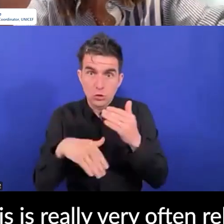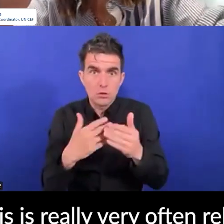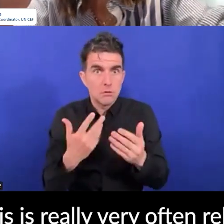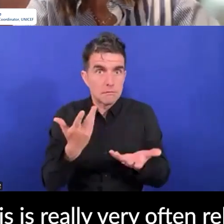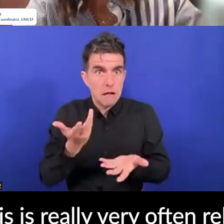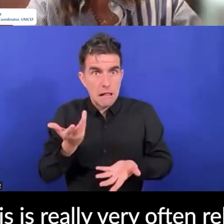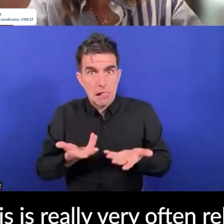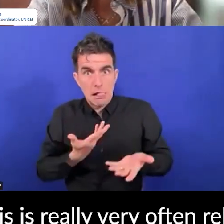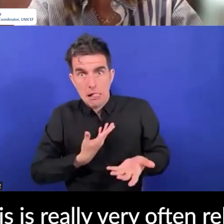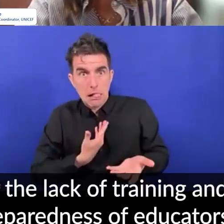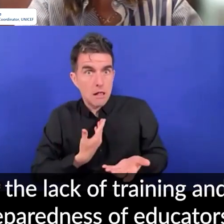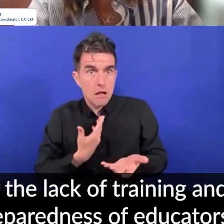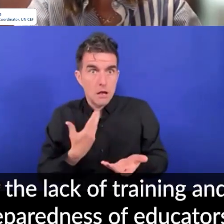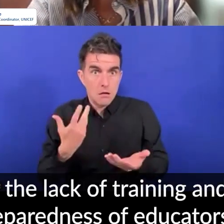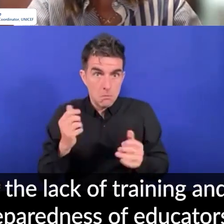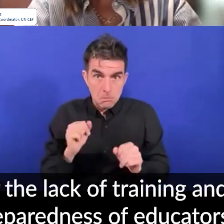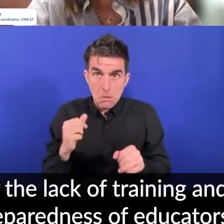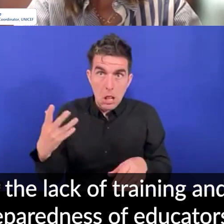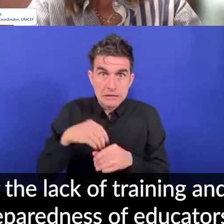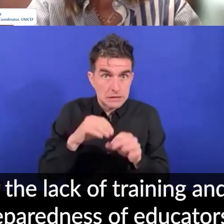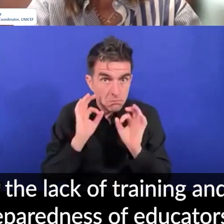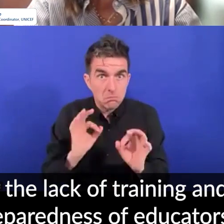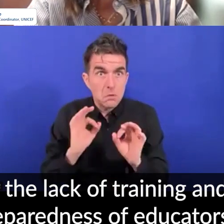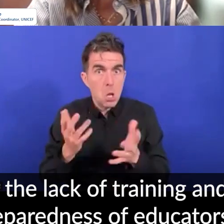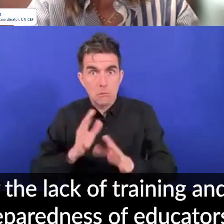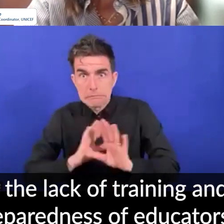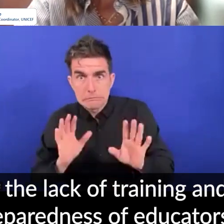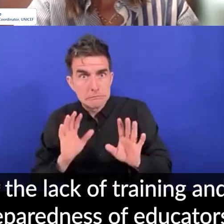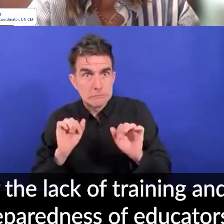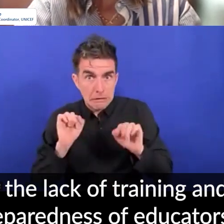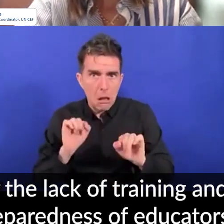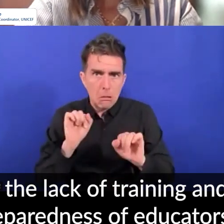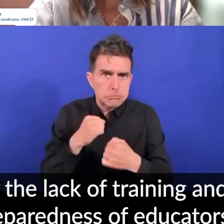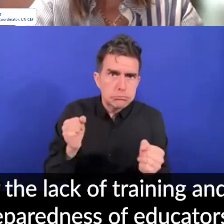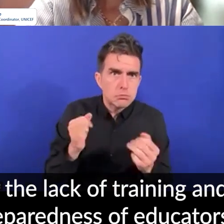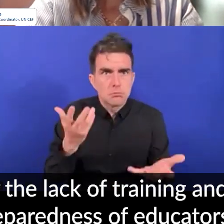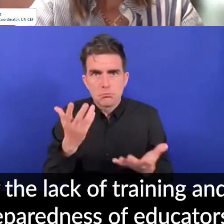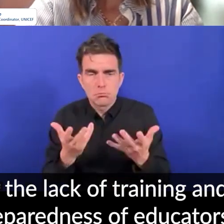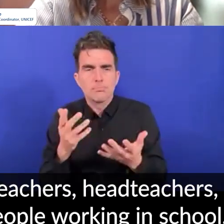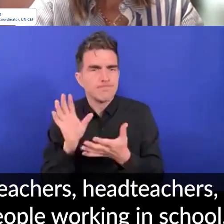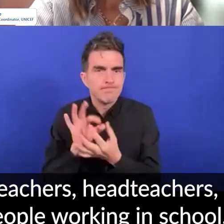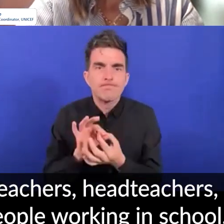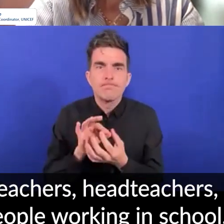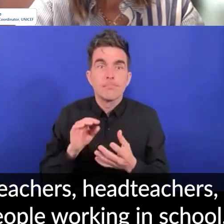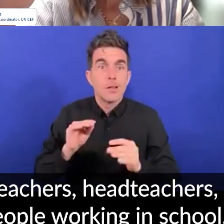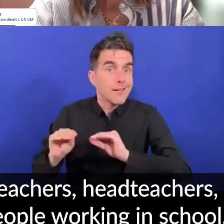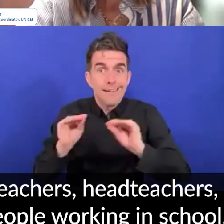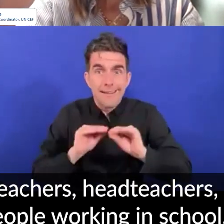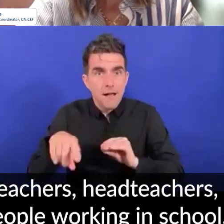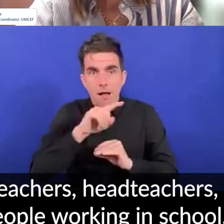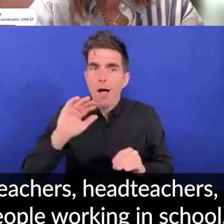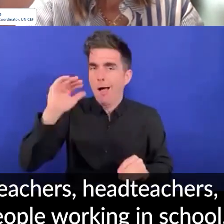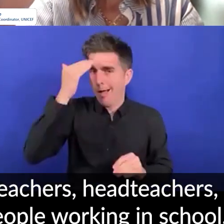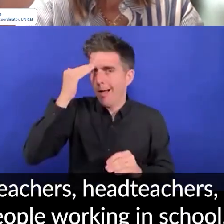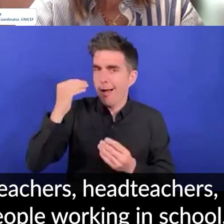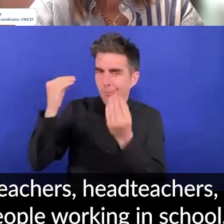very often related to the lack of training and preparedness of educators, teachers, ed teachers,